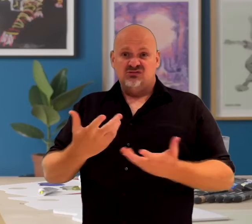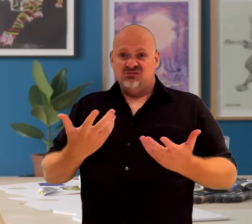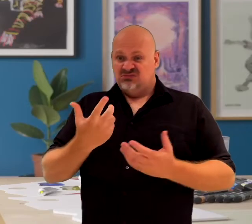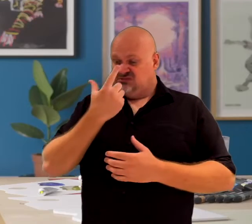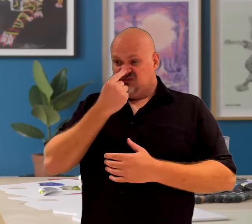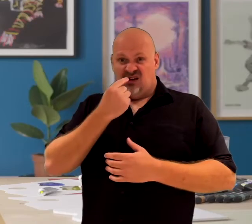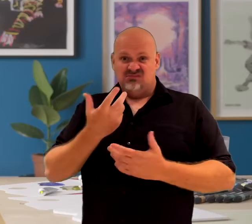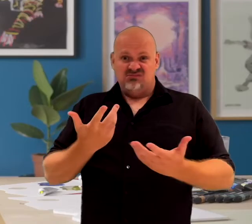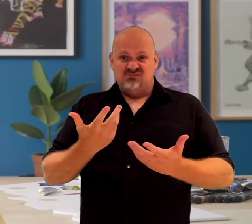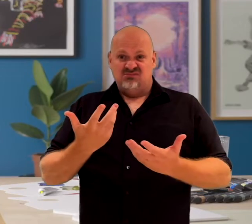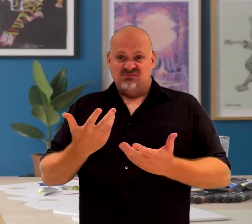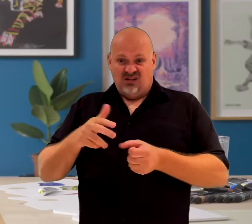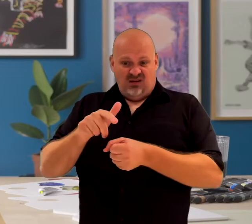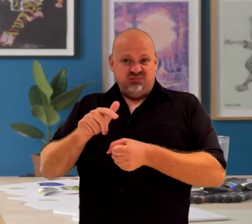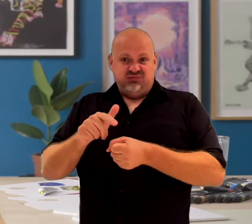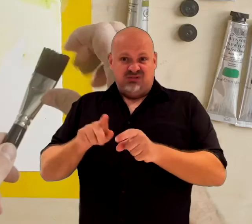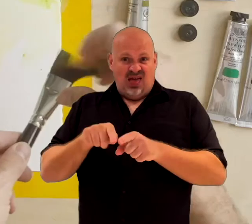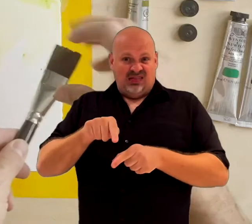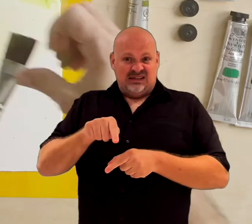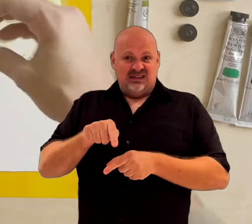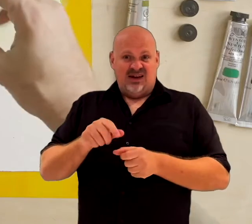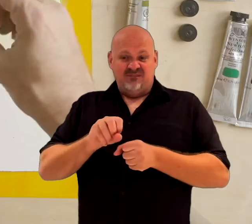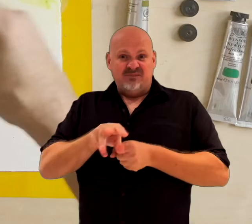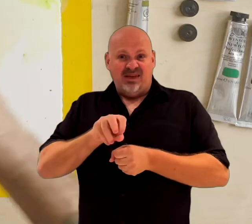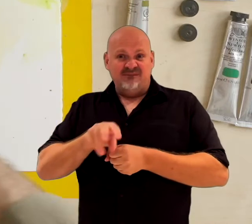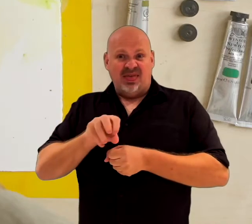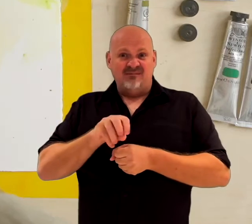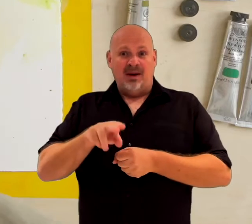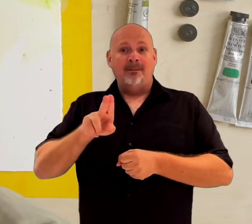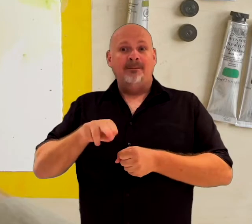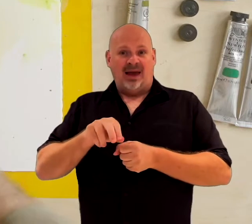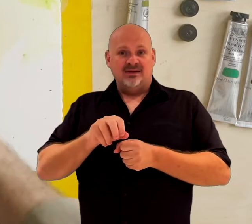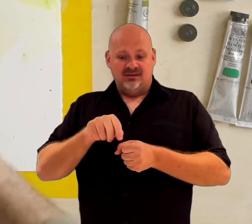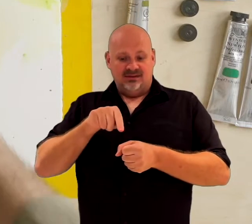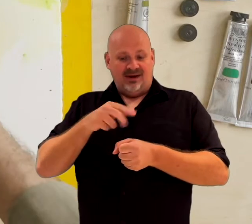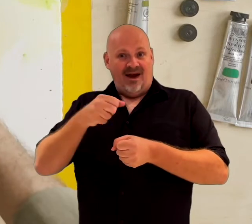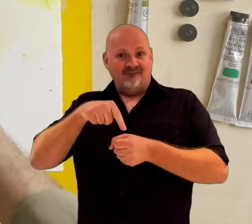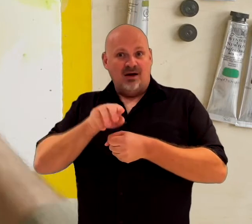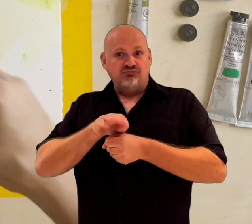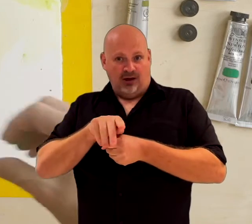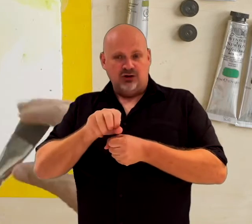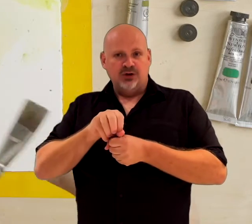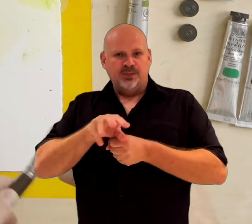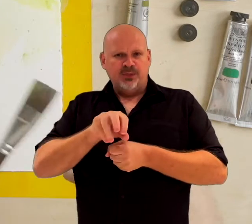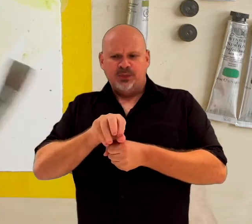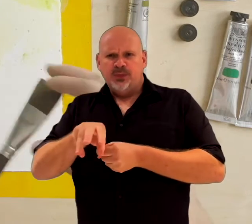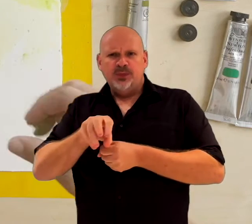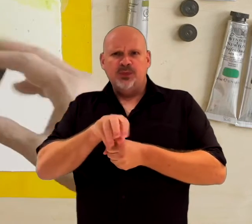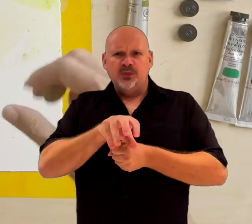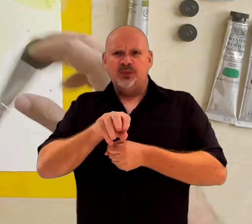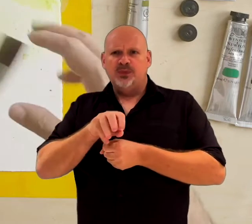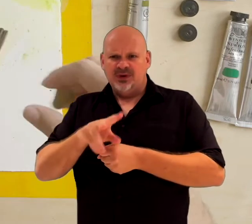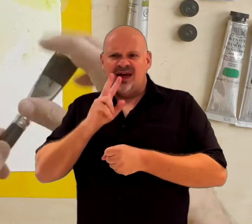you can flicker the paint that's on the brush, and it creates, you see, like these dots